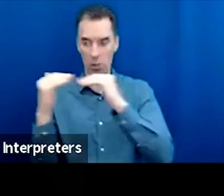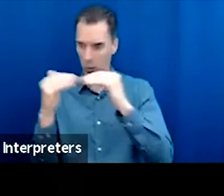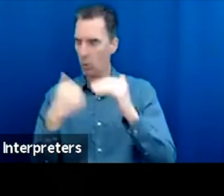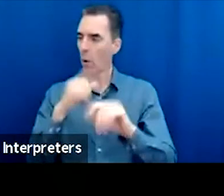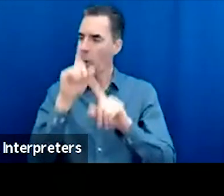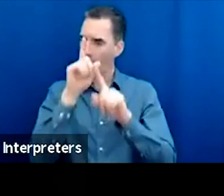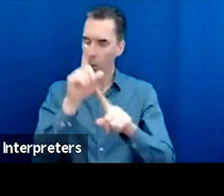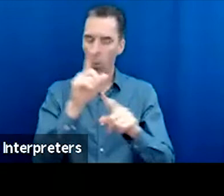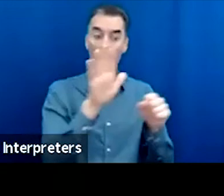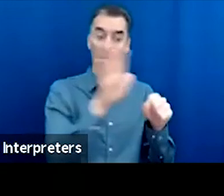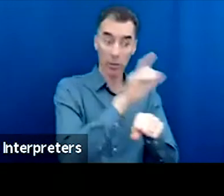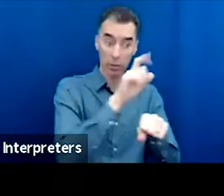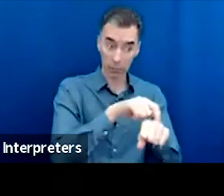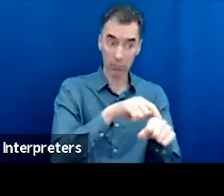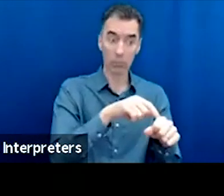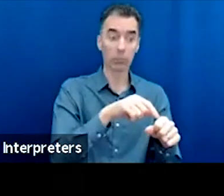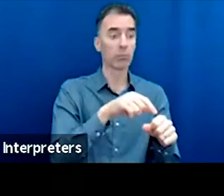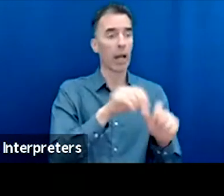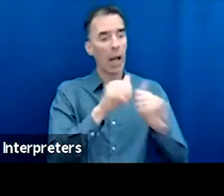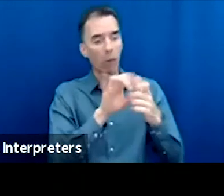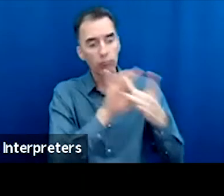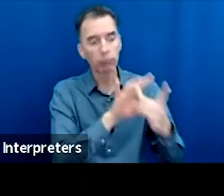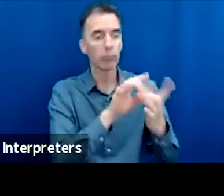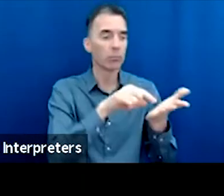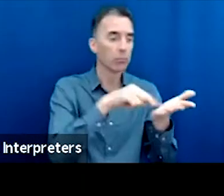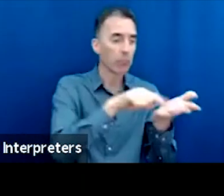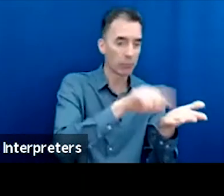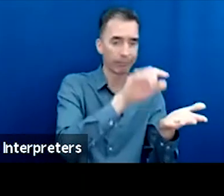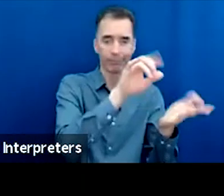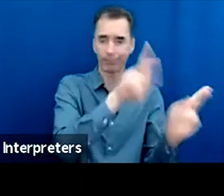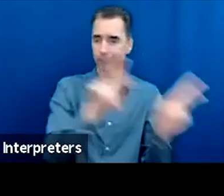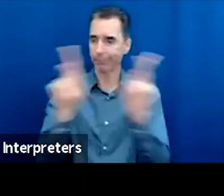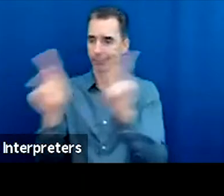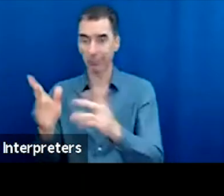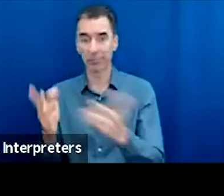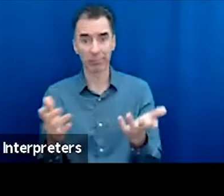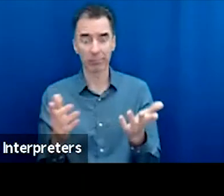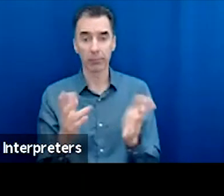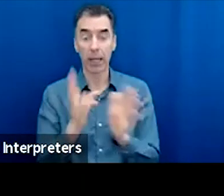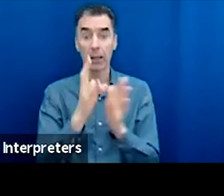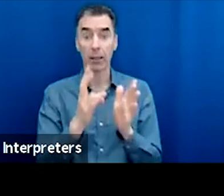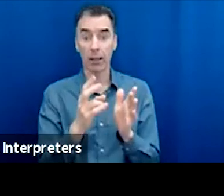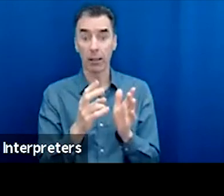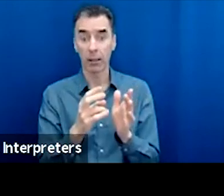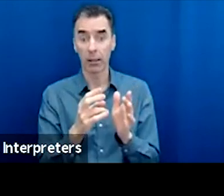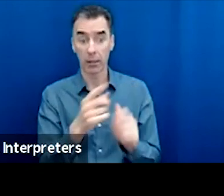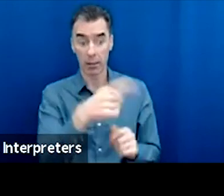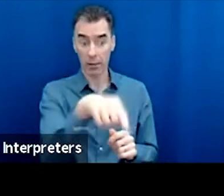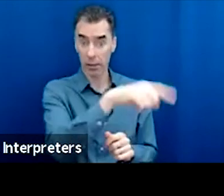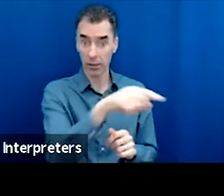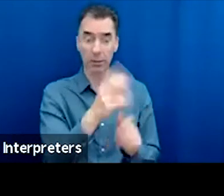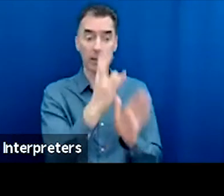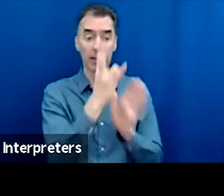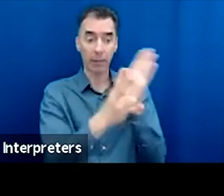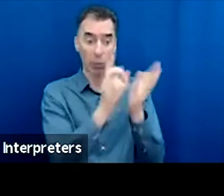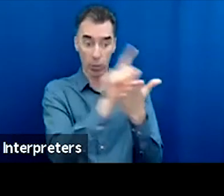that a full-timer has. That would be part of it. It's 7 hours each week that they're spending on grading,